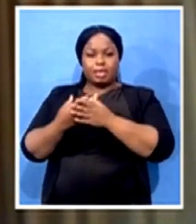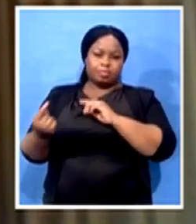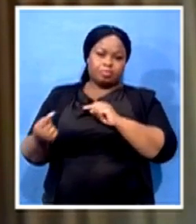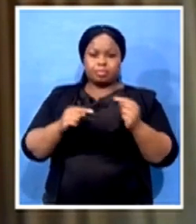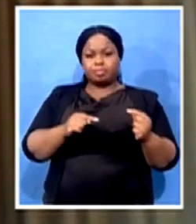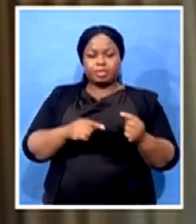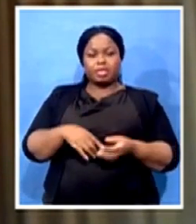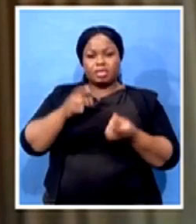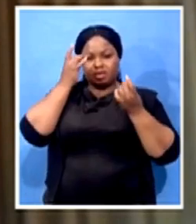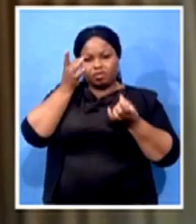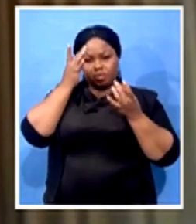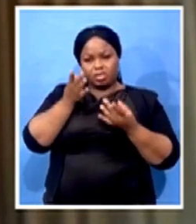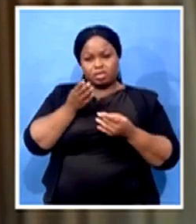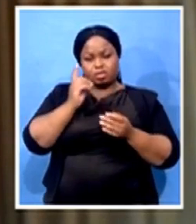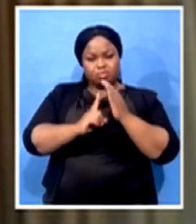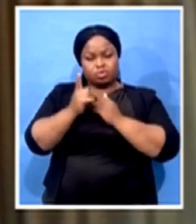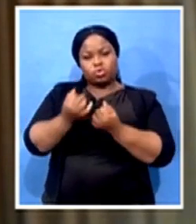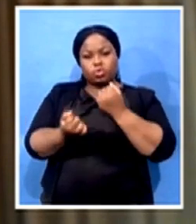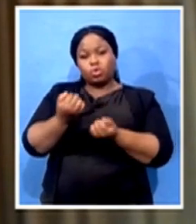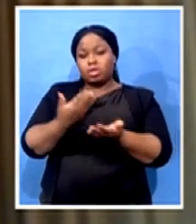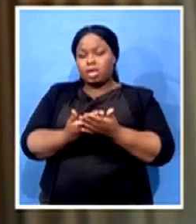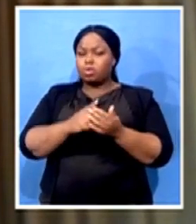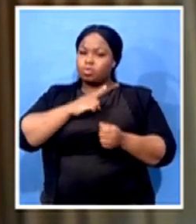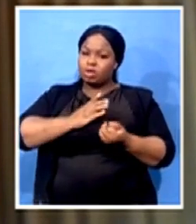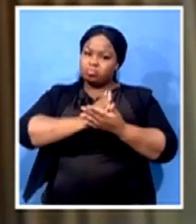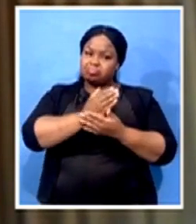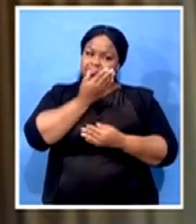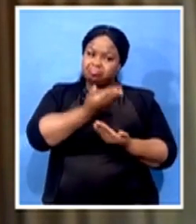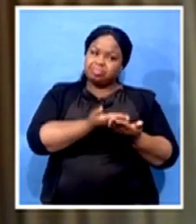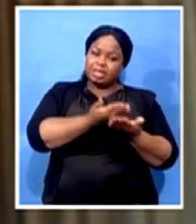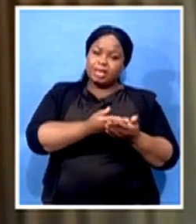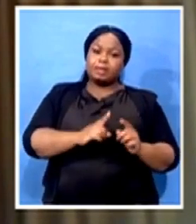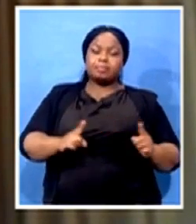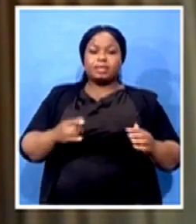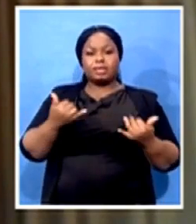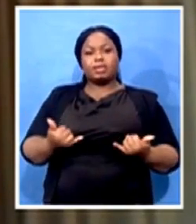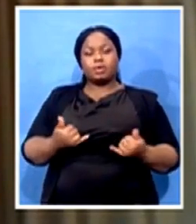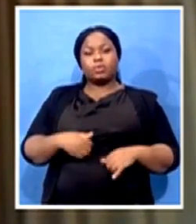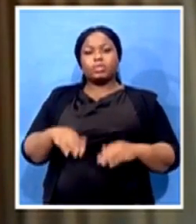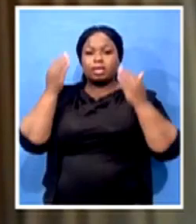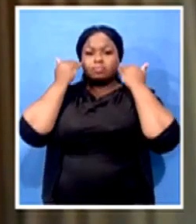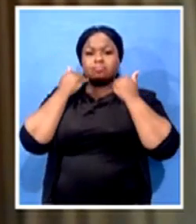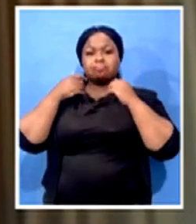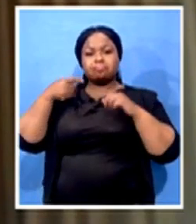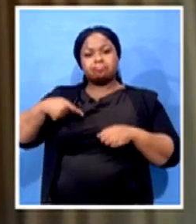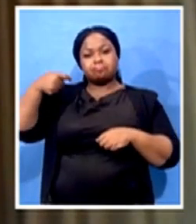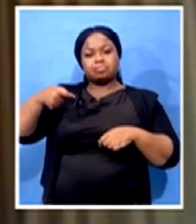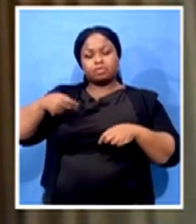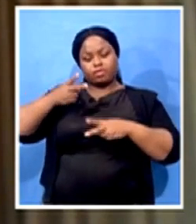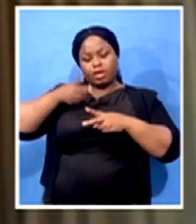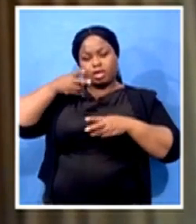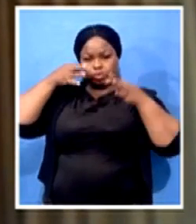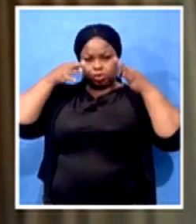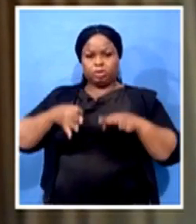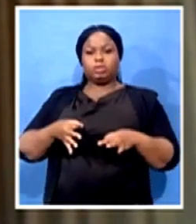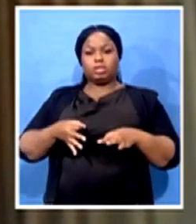they're entitled to do so. And then at the end of the day, the magistrate will rule, and to say that whether there's a case been made out for a warrant of arrest